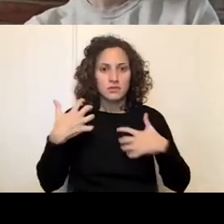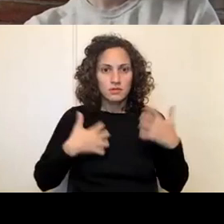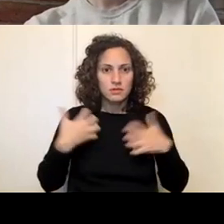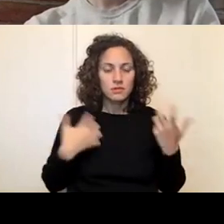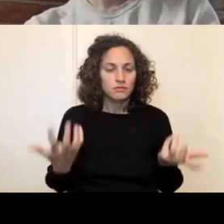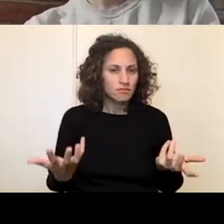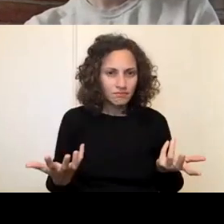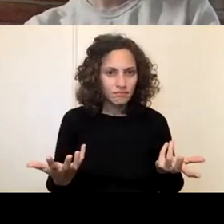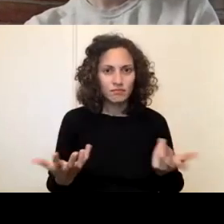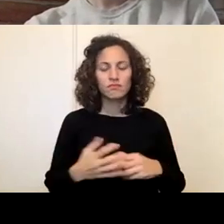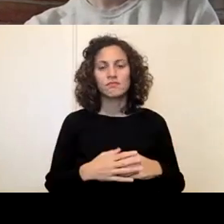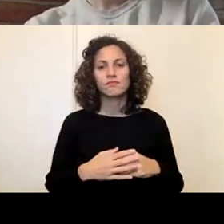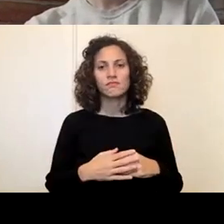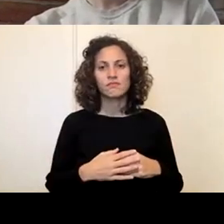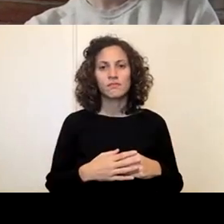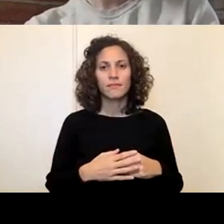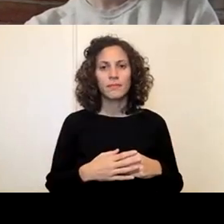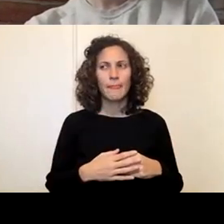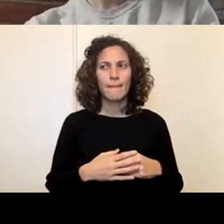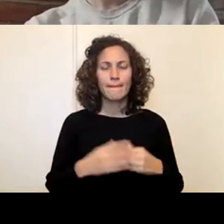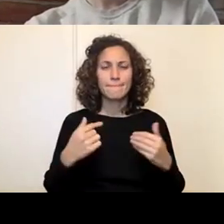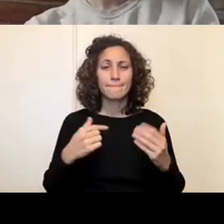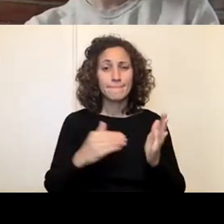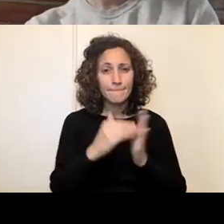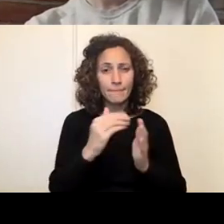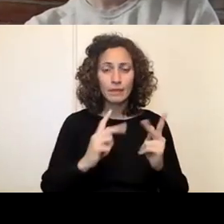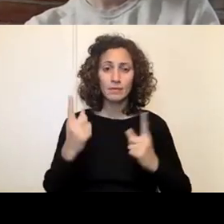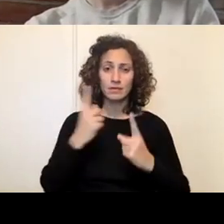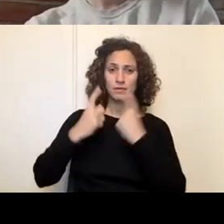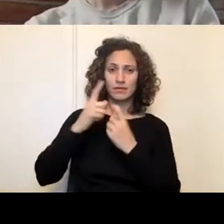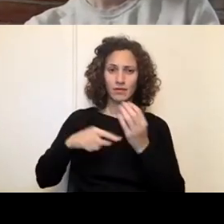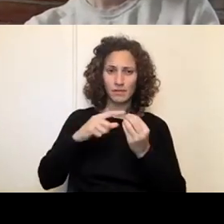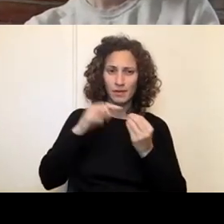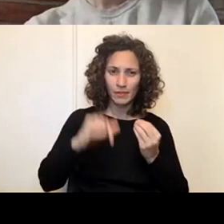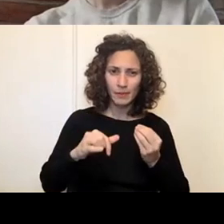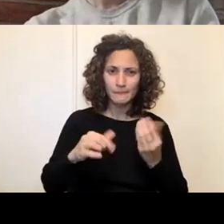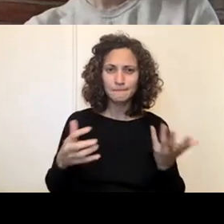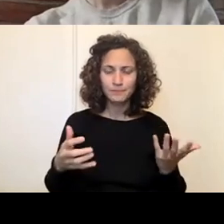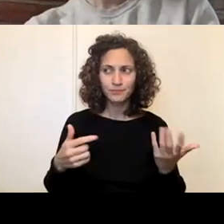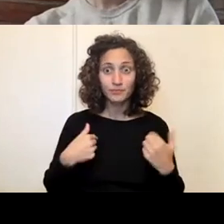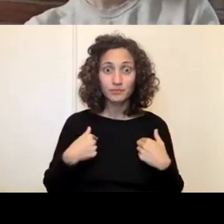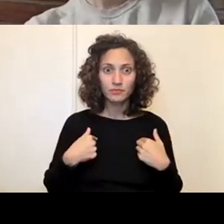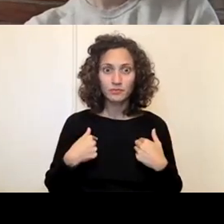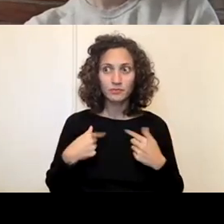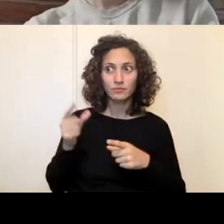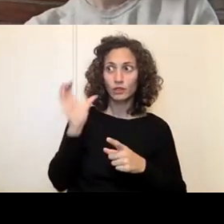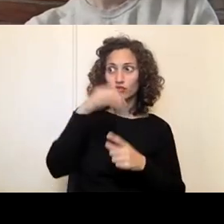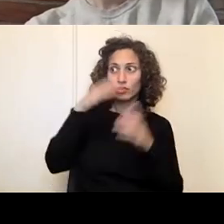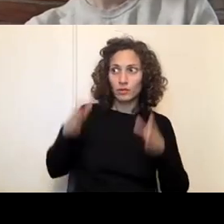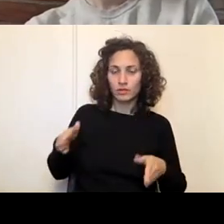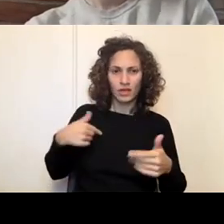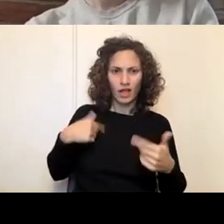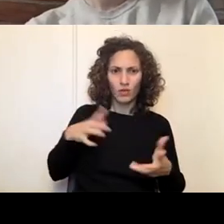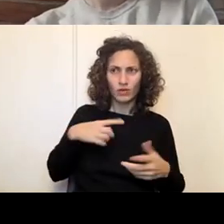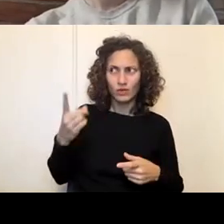also find that I get a lot of questions about that as well, which for me, I don't always want to answer to strangers. I don't want to talk about my